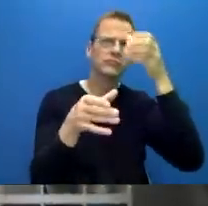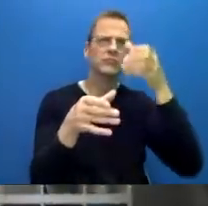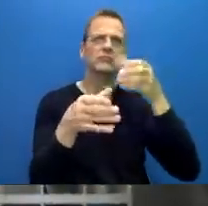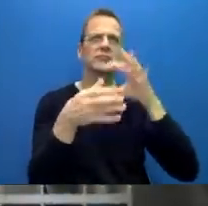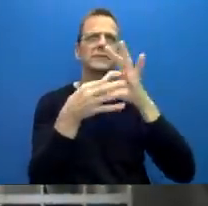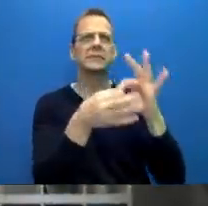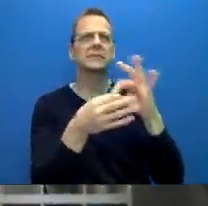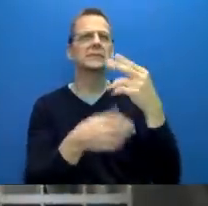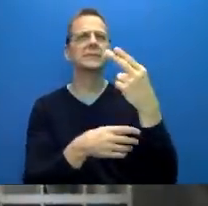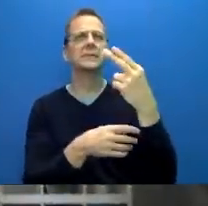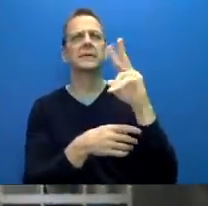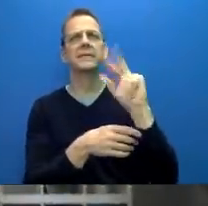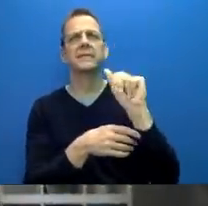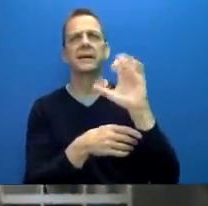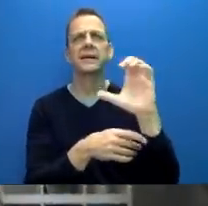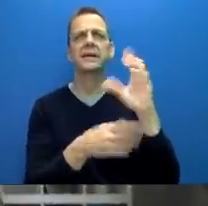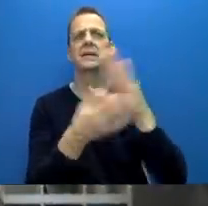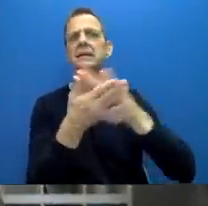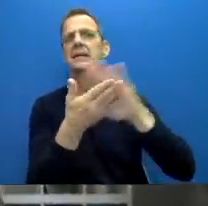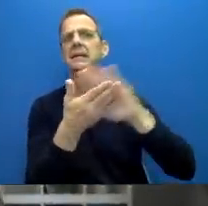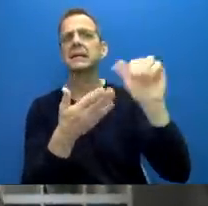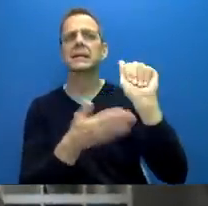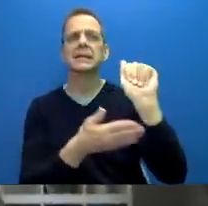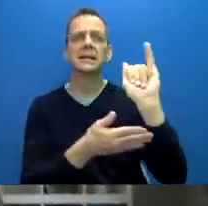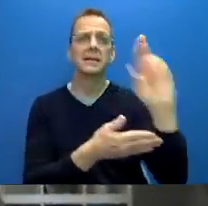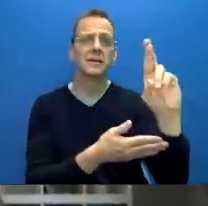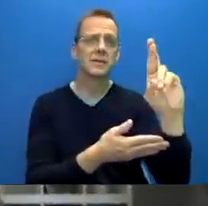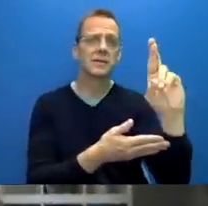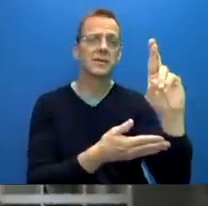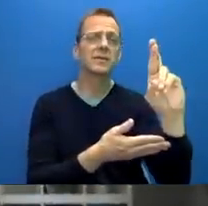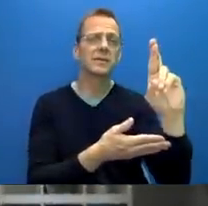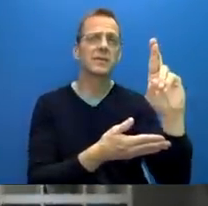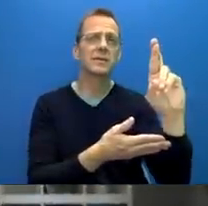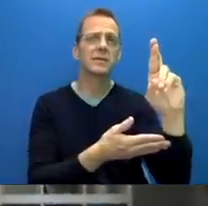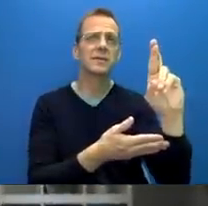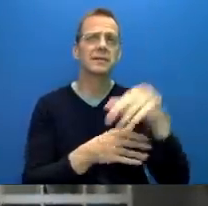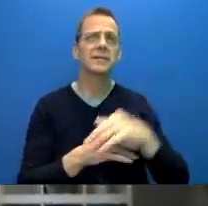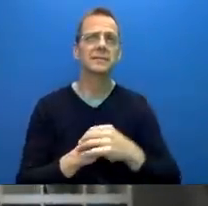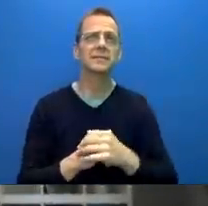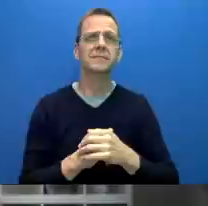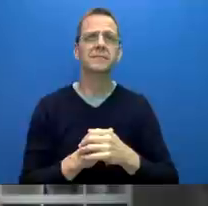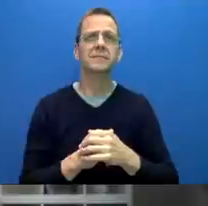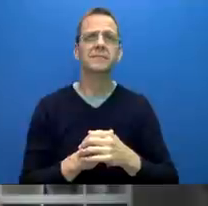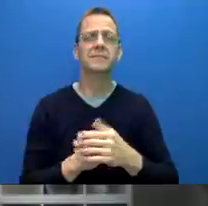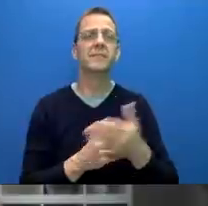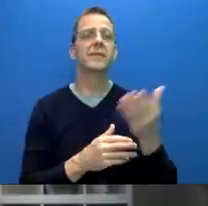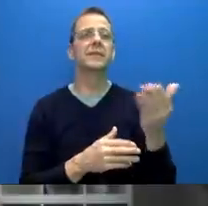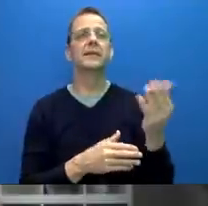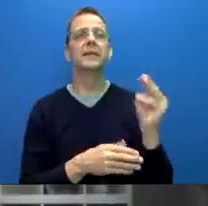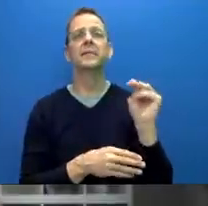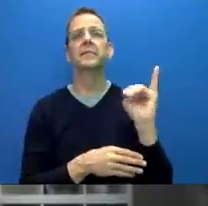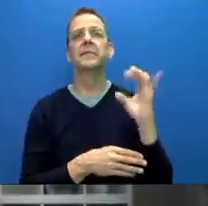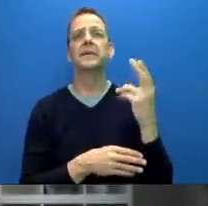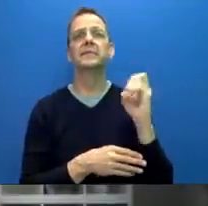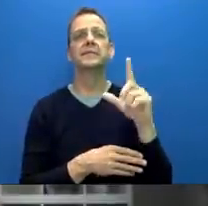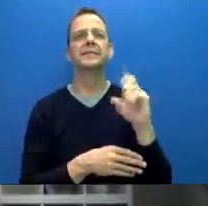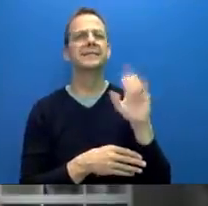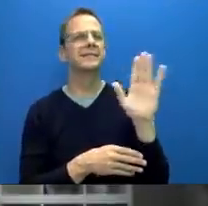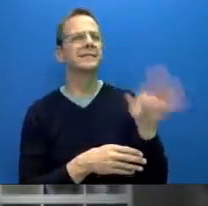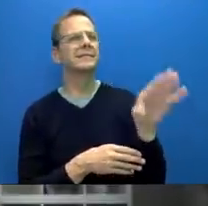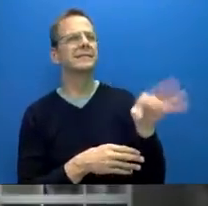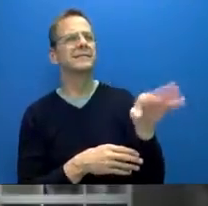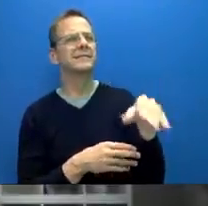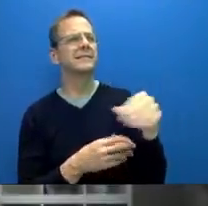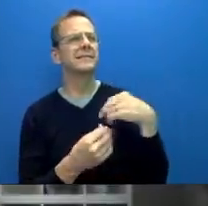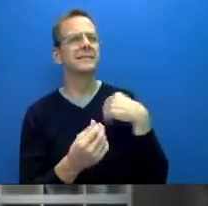On that same note, we also had a lot of questions concerning what parents can do to, I guess, who they can talk to,